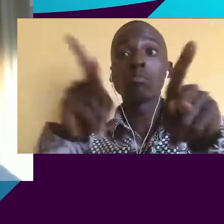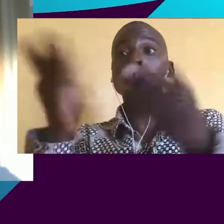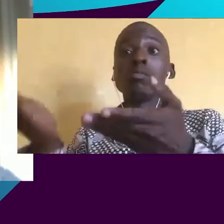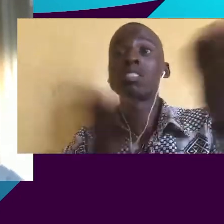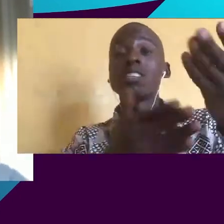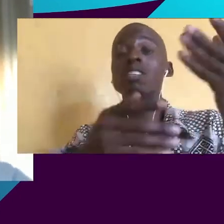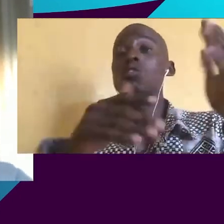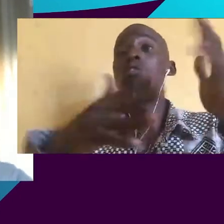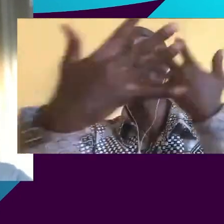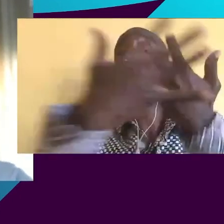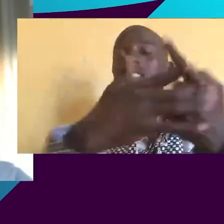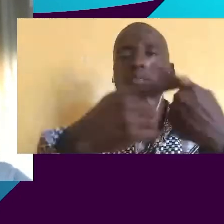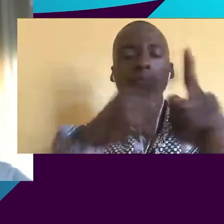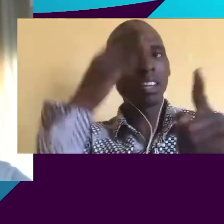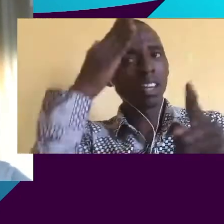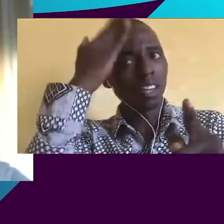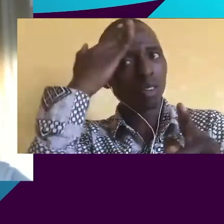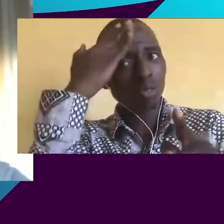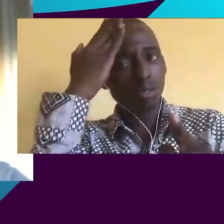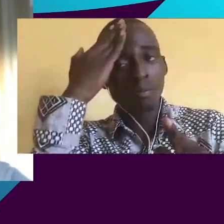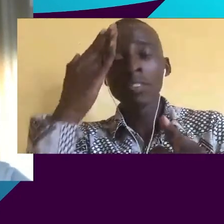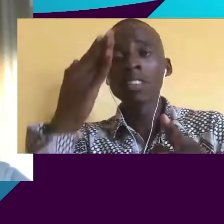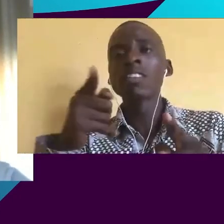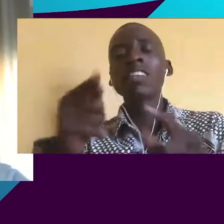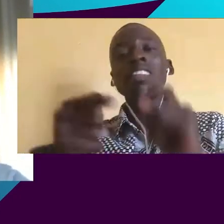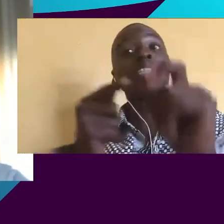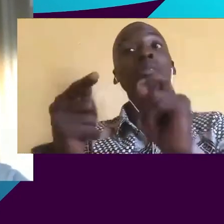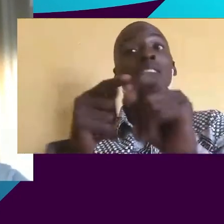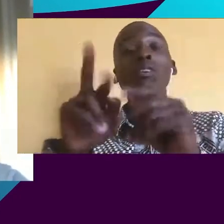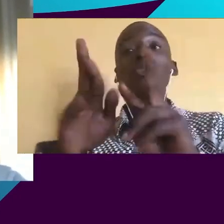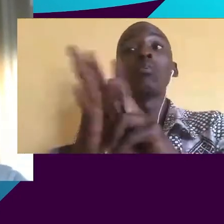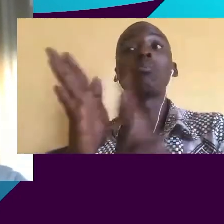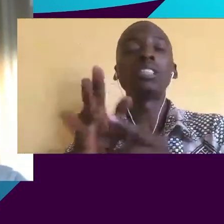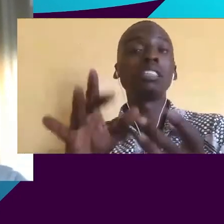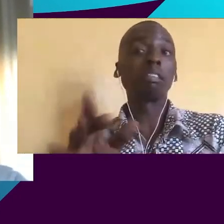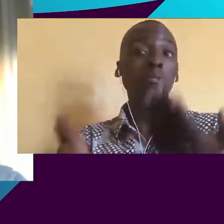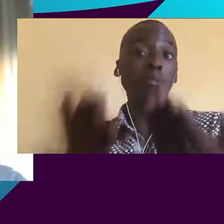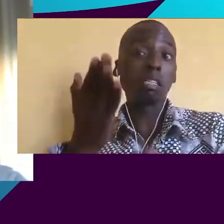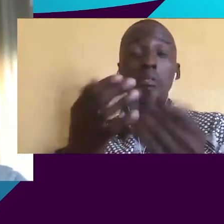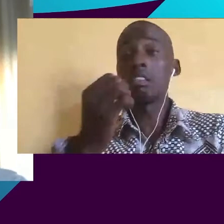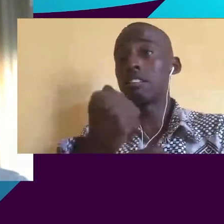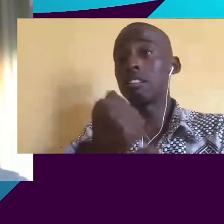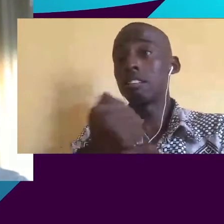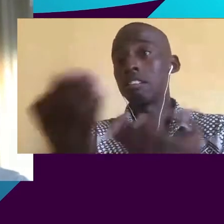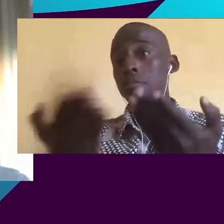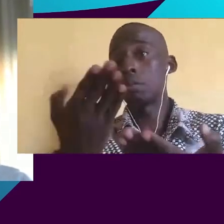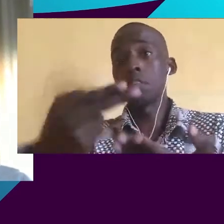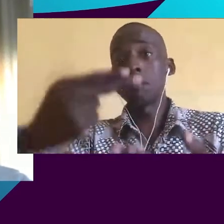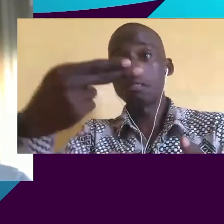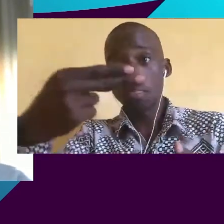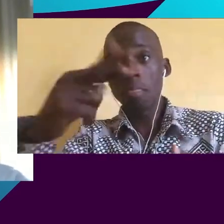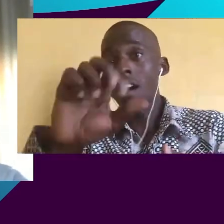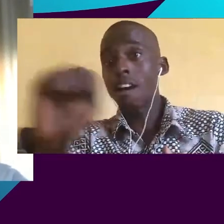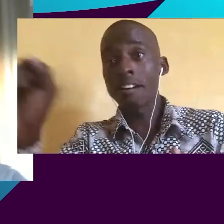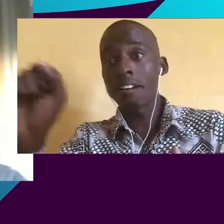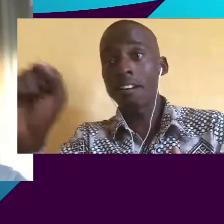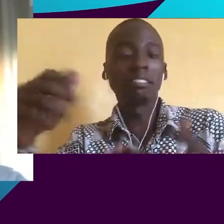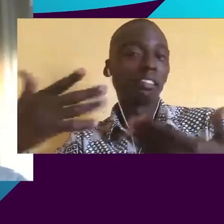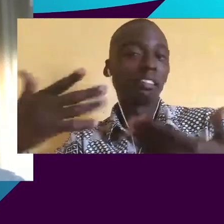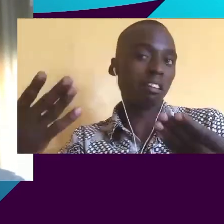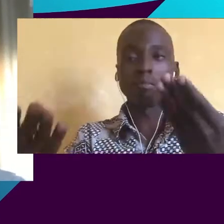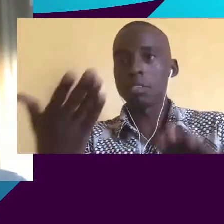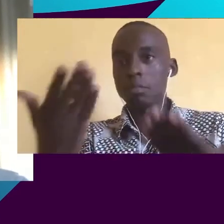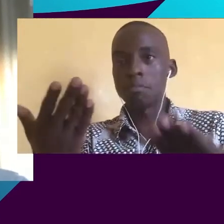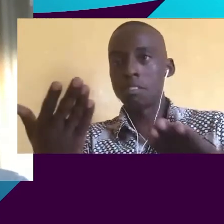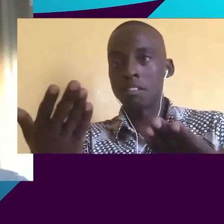know the sensitivity of reporting. Maybe a girl may be harassed and then she's fearing for her safety, for